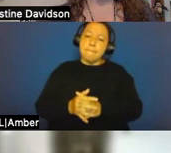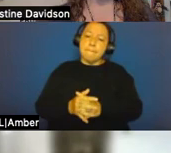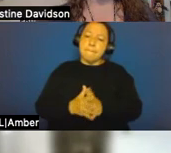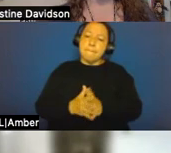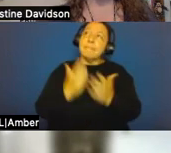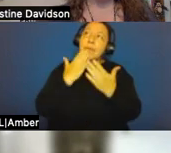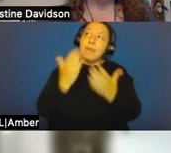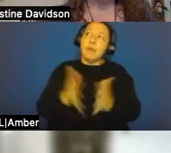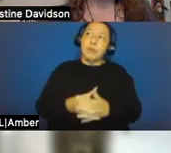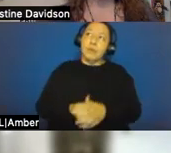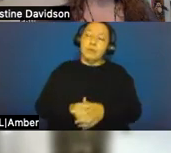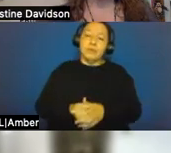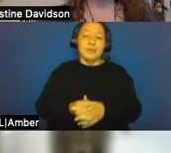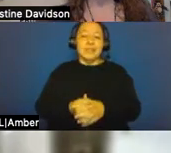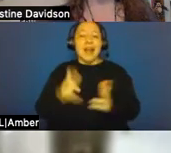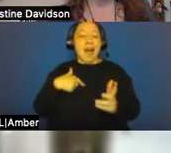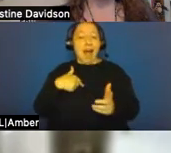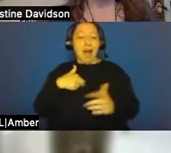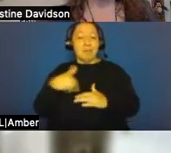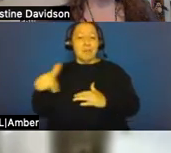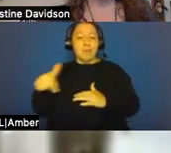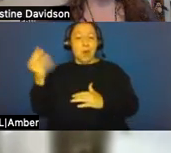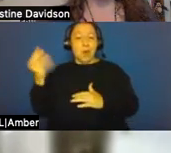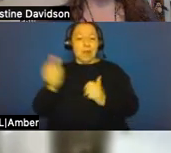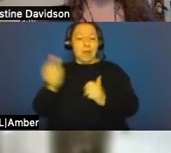Thank you. I'm going to go outside with this.